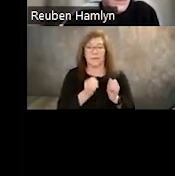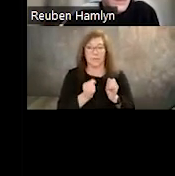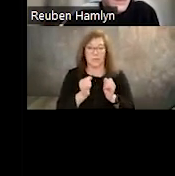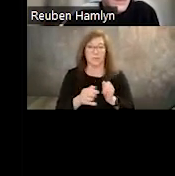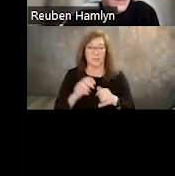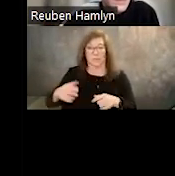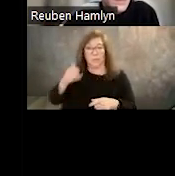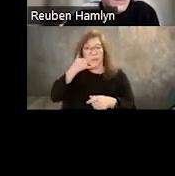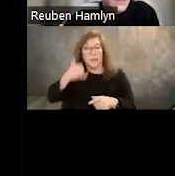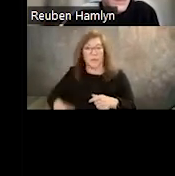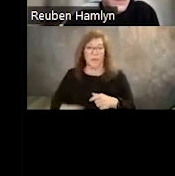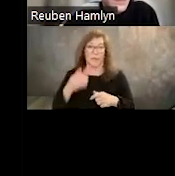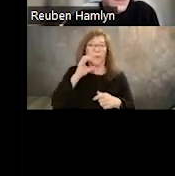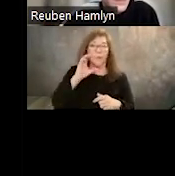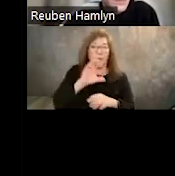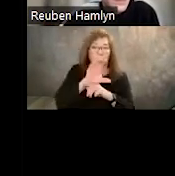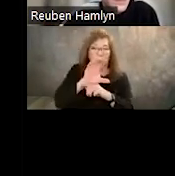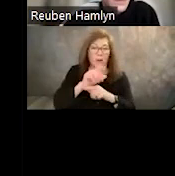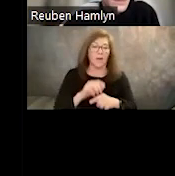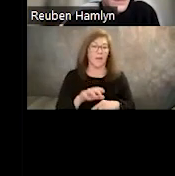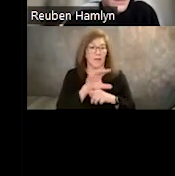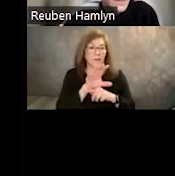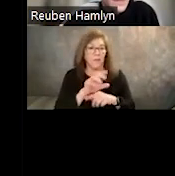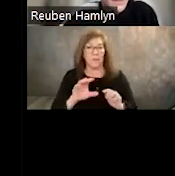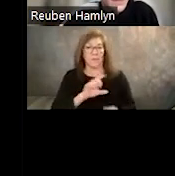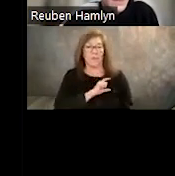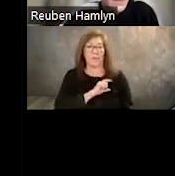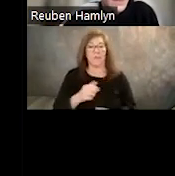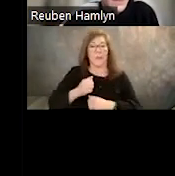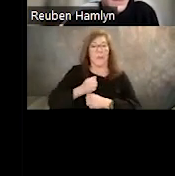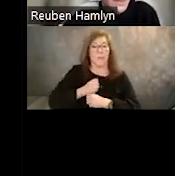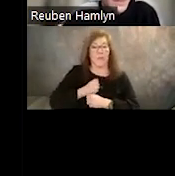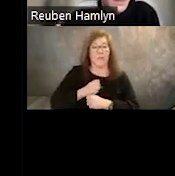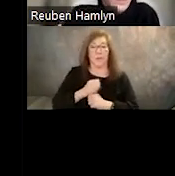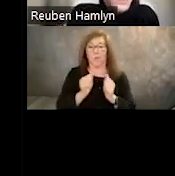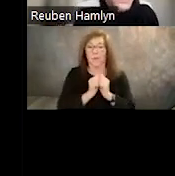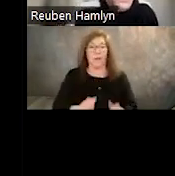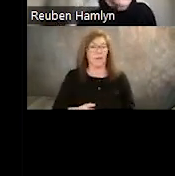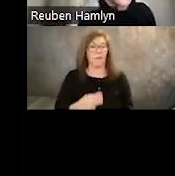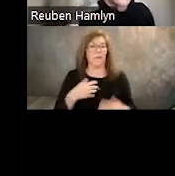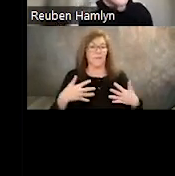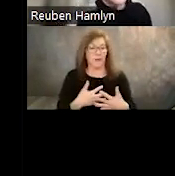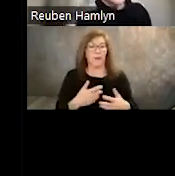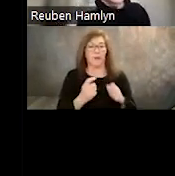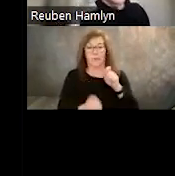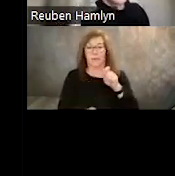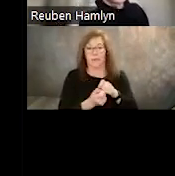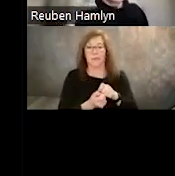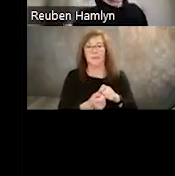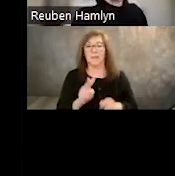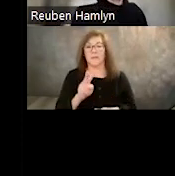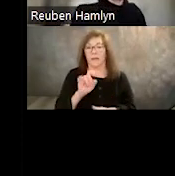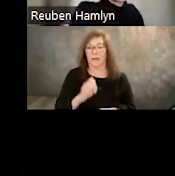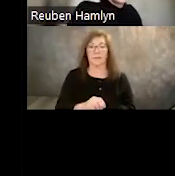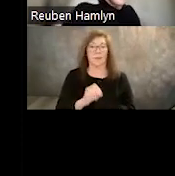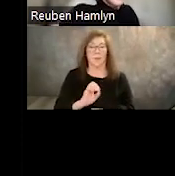camera or their phone and film the police or military without the fear of retaliation, violence, or